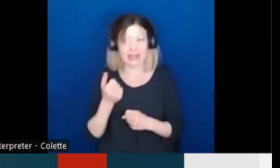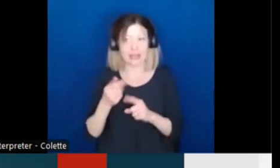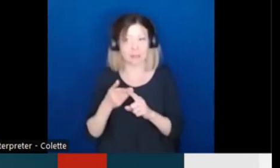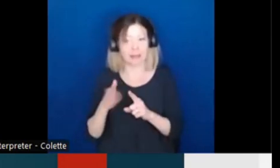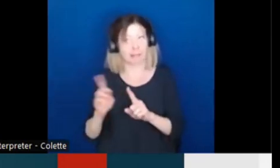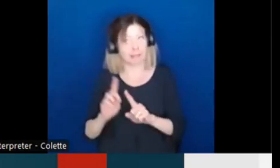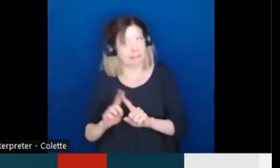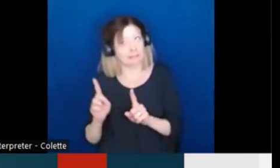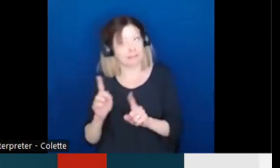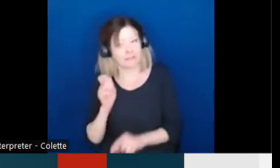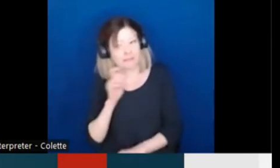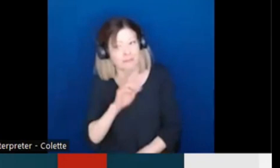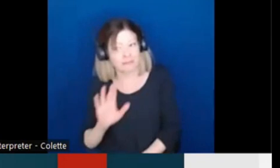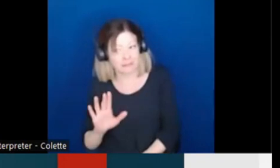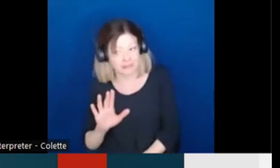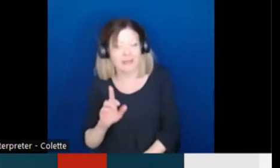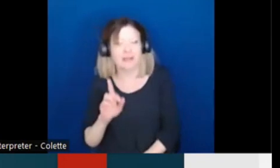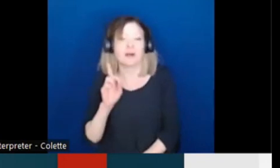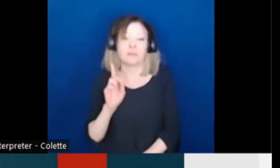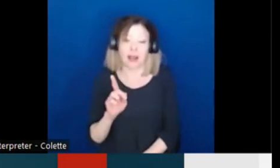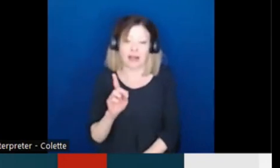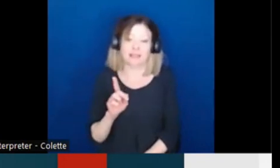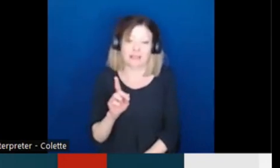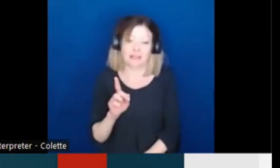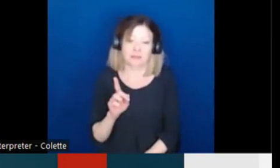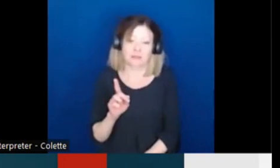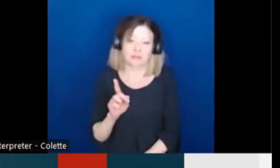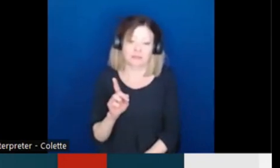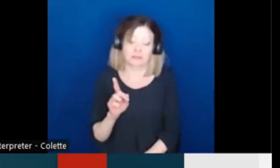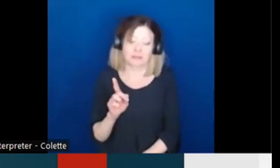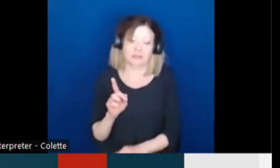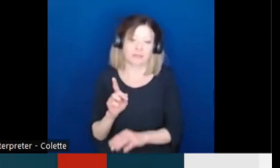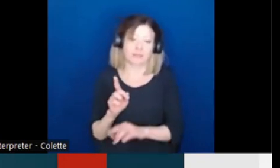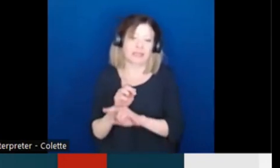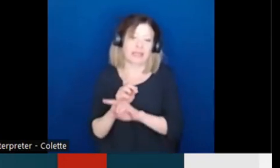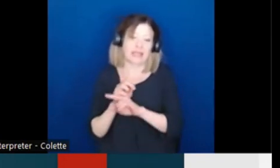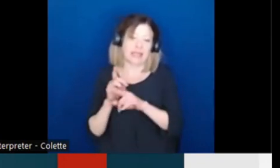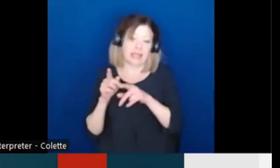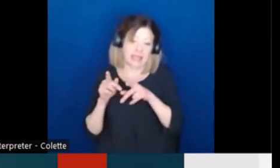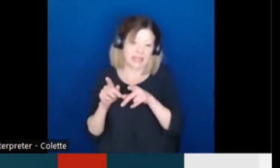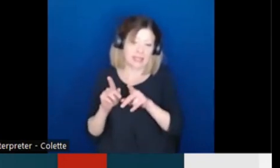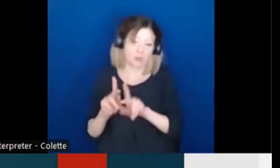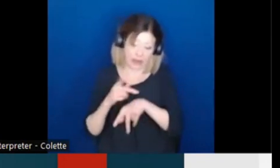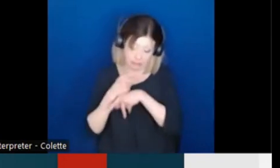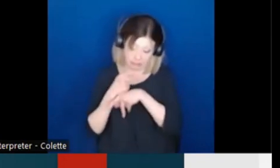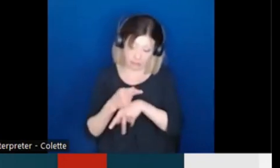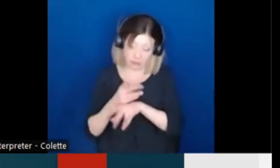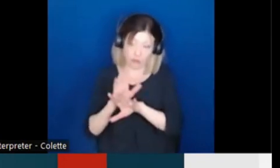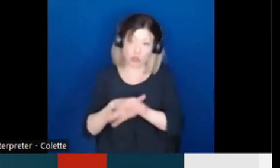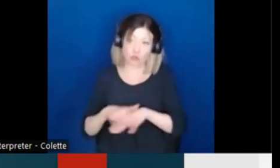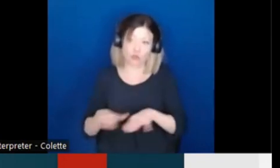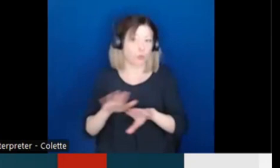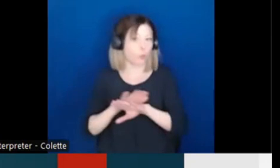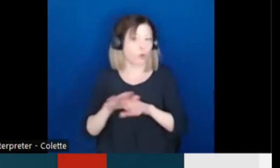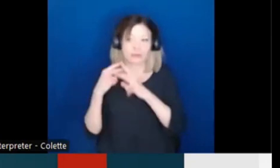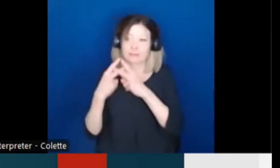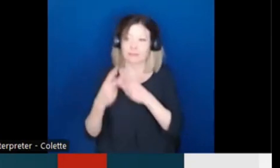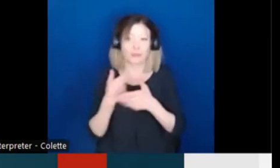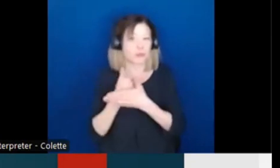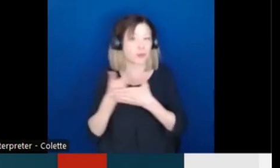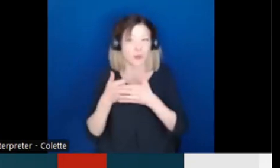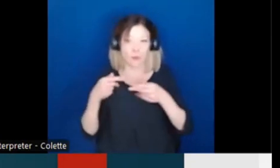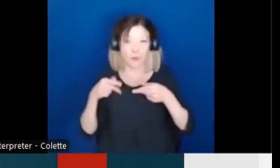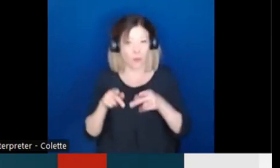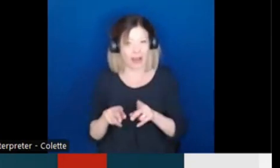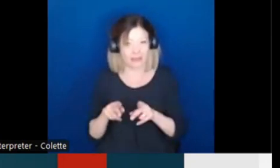and he didn't have a particularly conventional approach to looking after his children. So, for example,